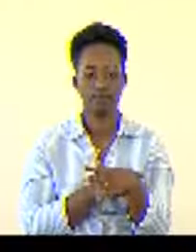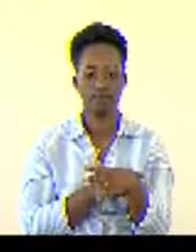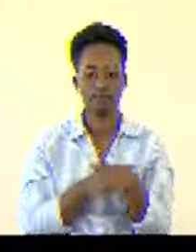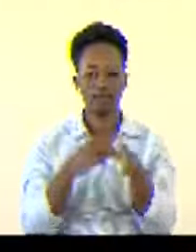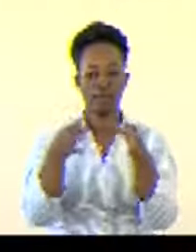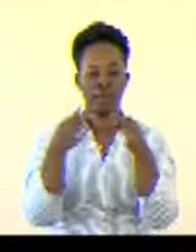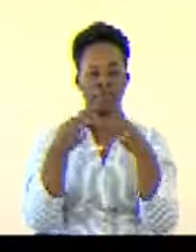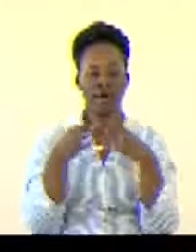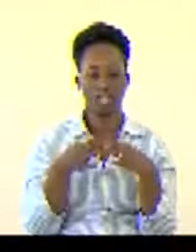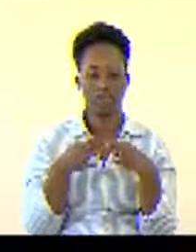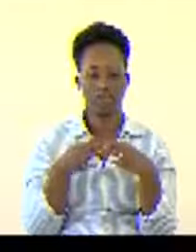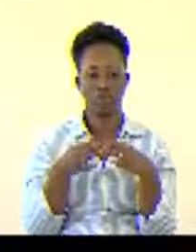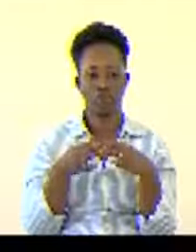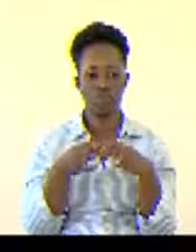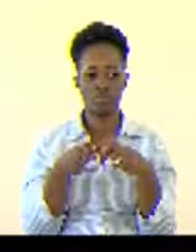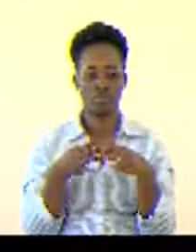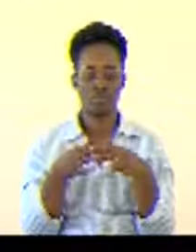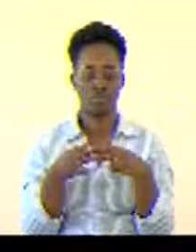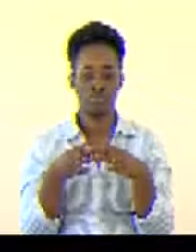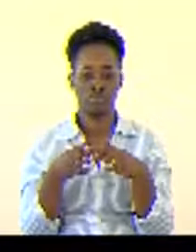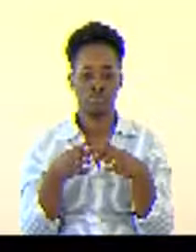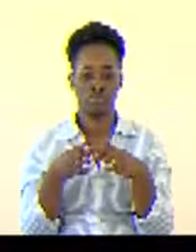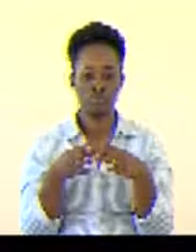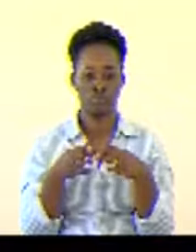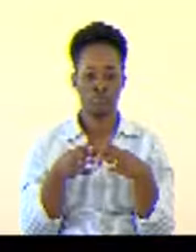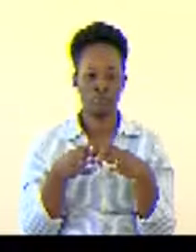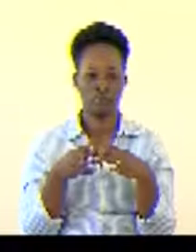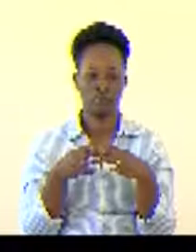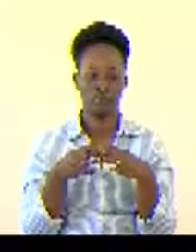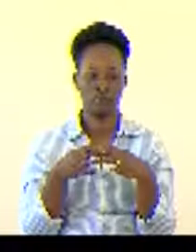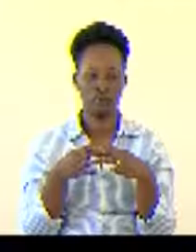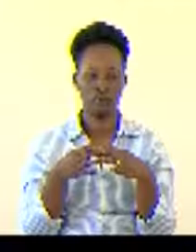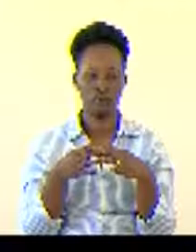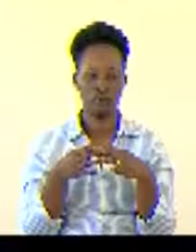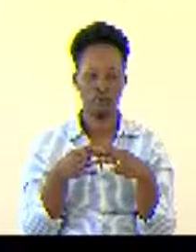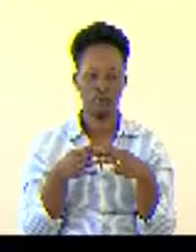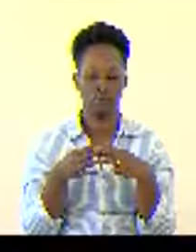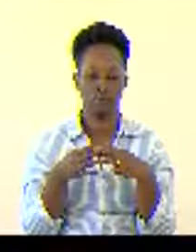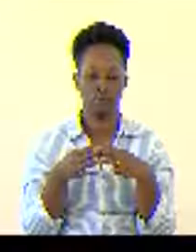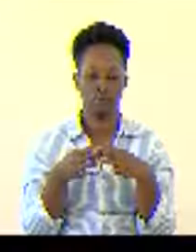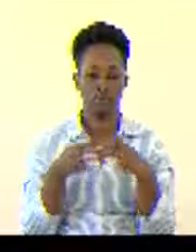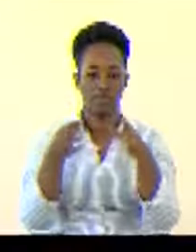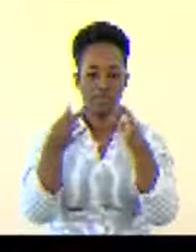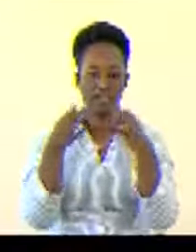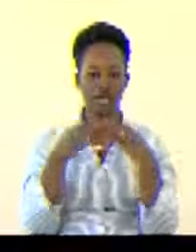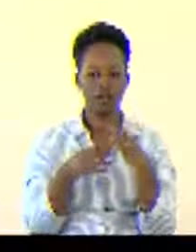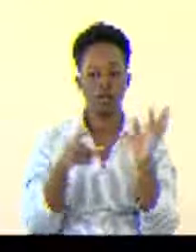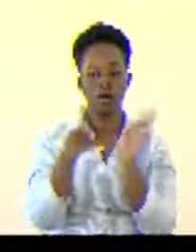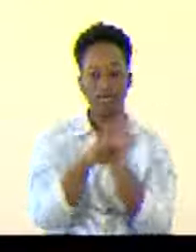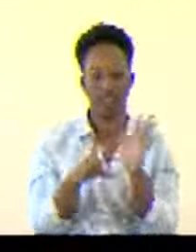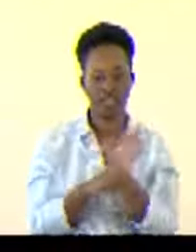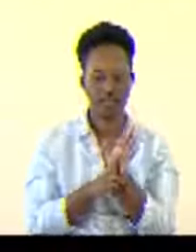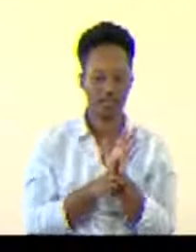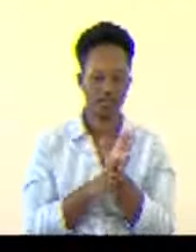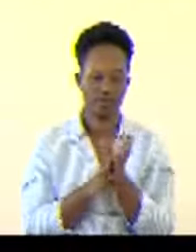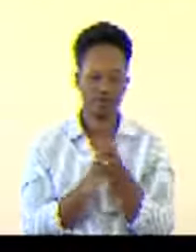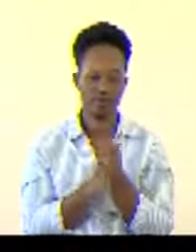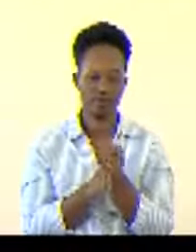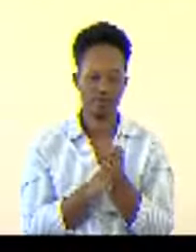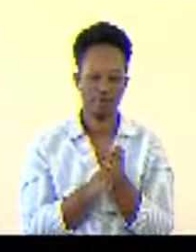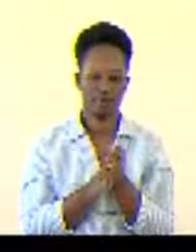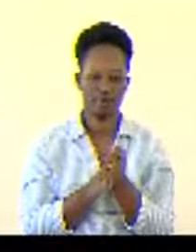financial obligations. These are current liabilities, learners, short-term financial obligations,